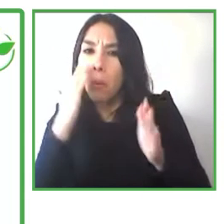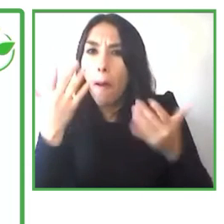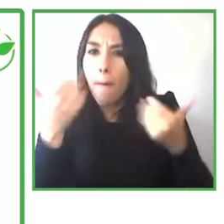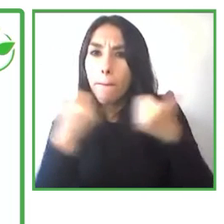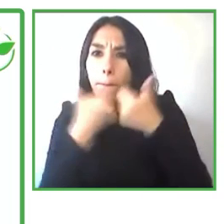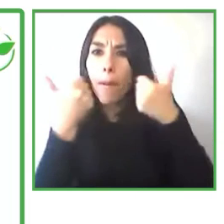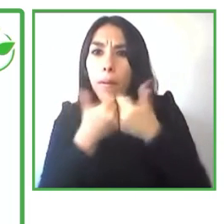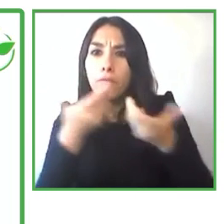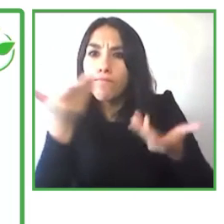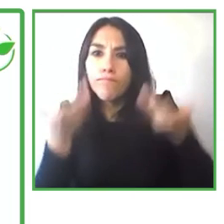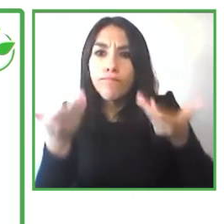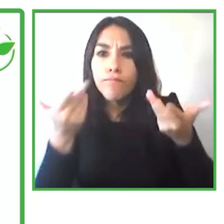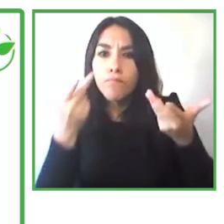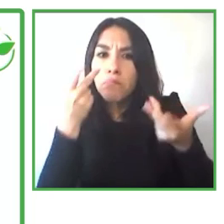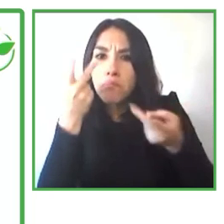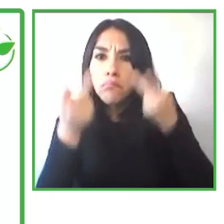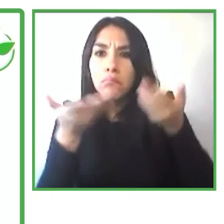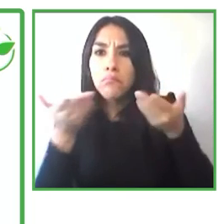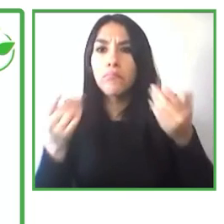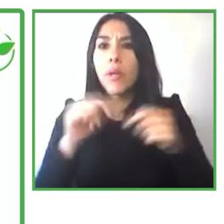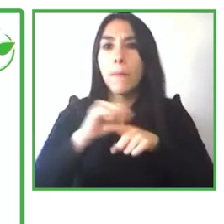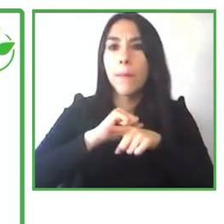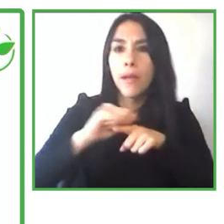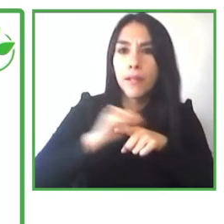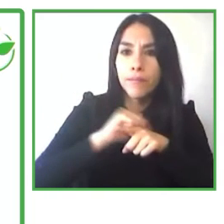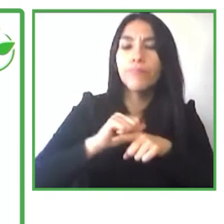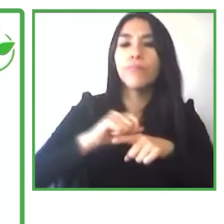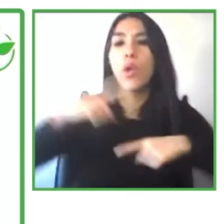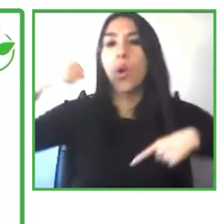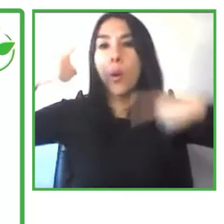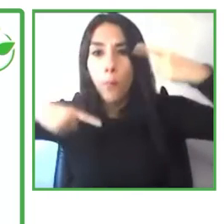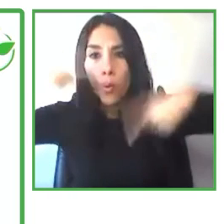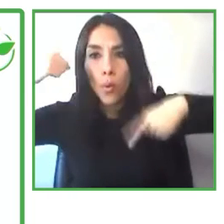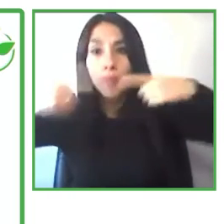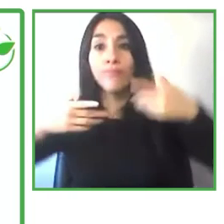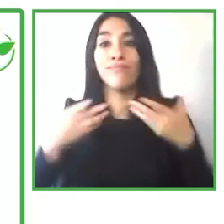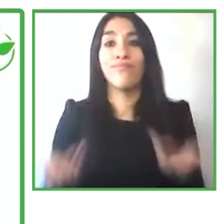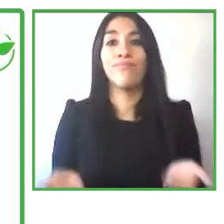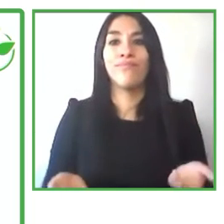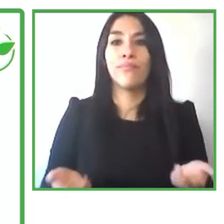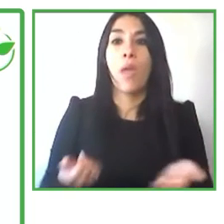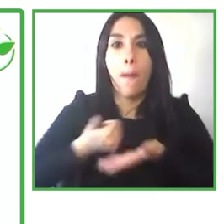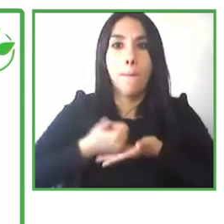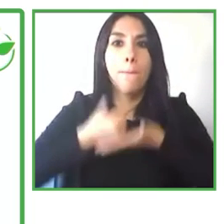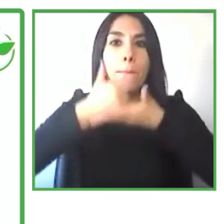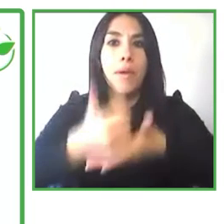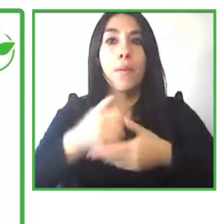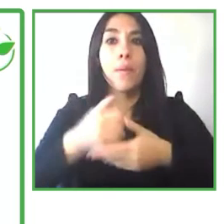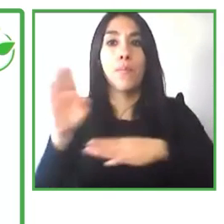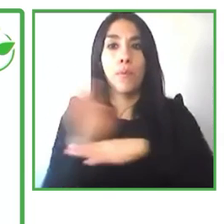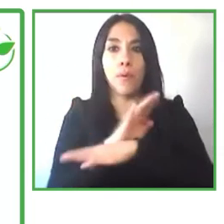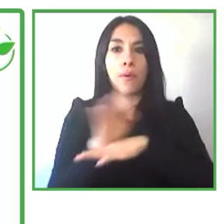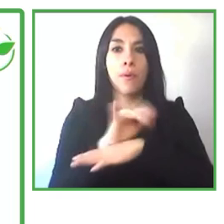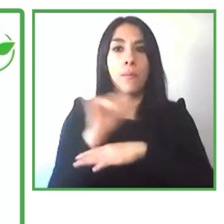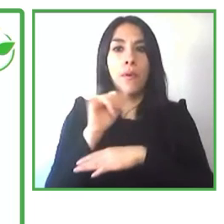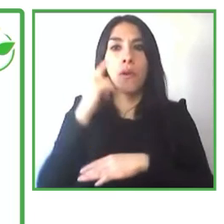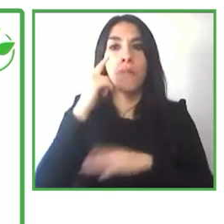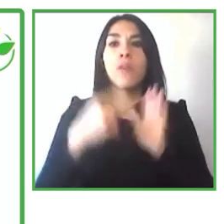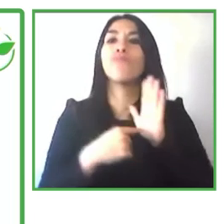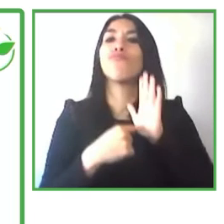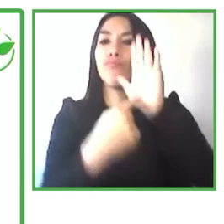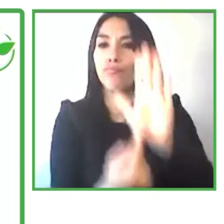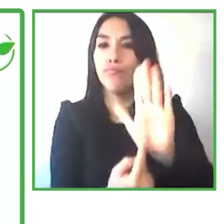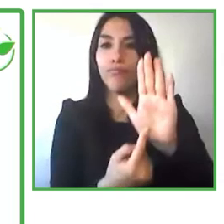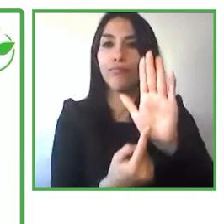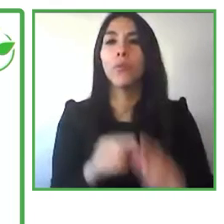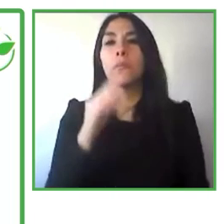help companies to showcase their practices. We have, of course, the webinars, the meetings,